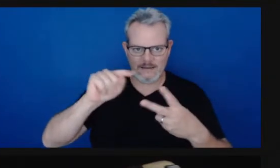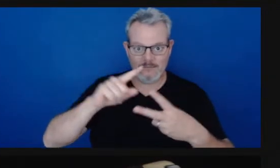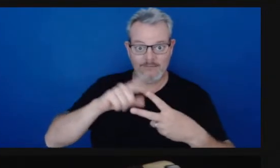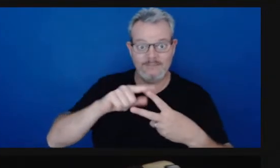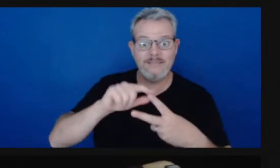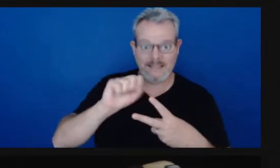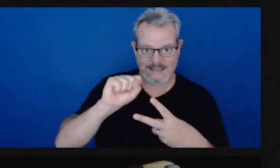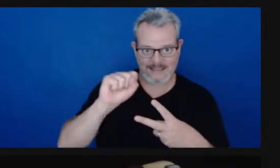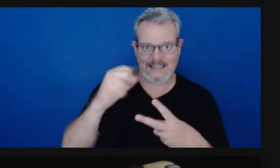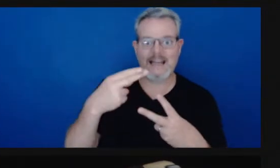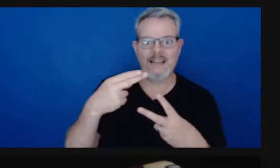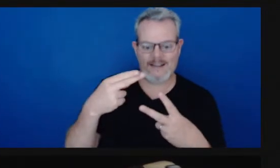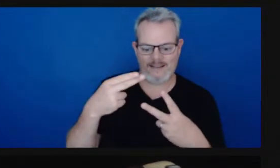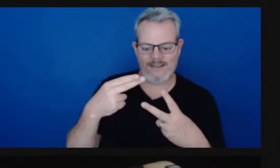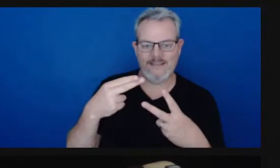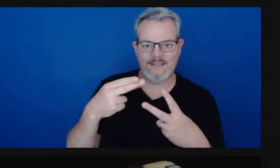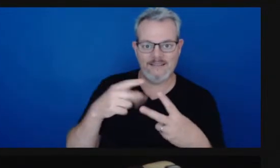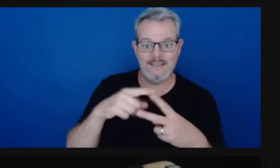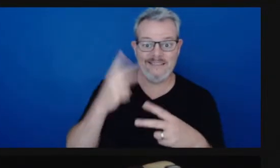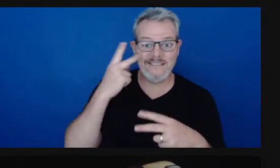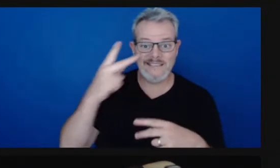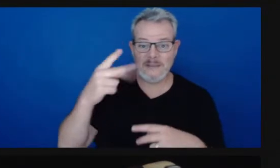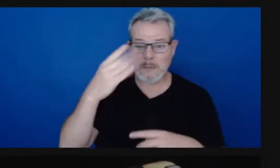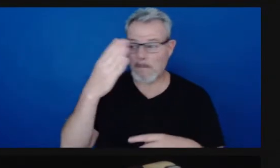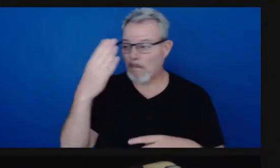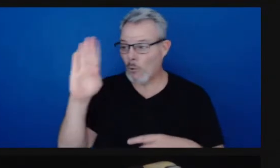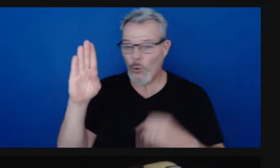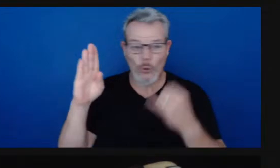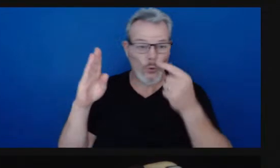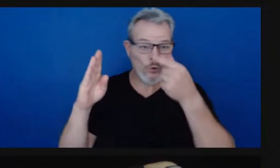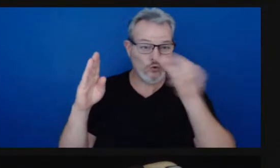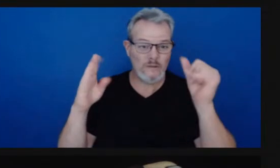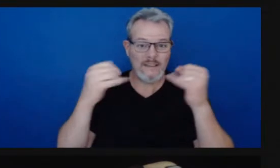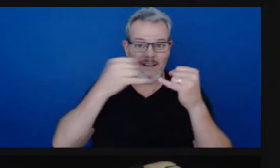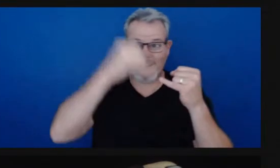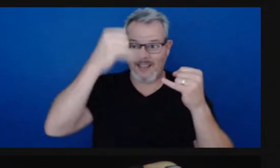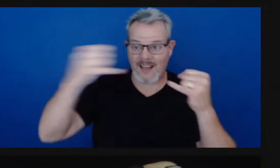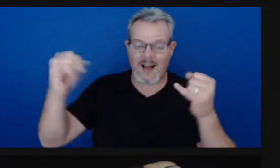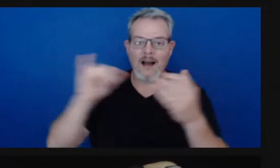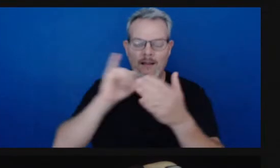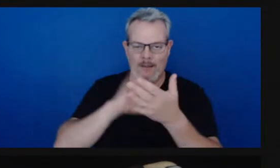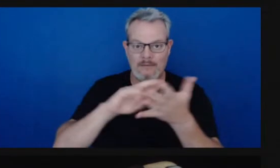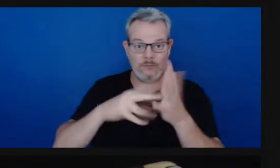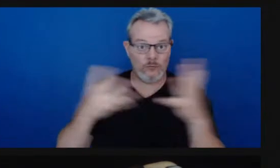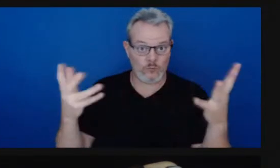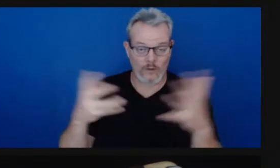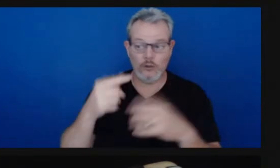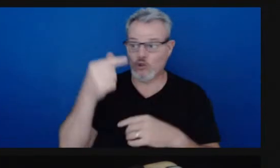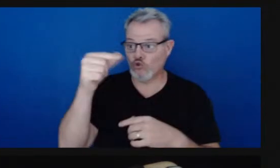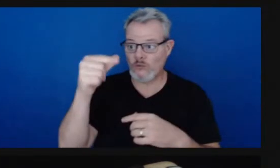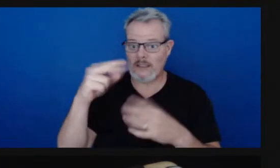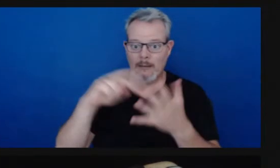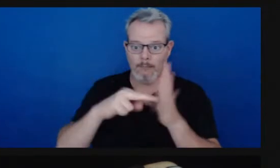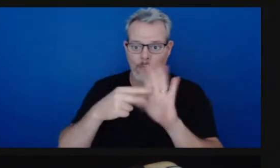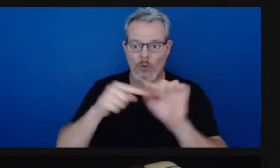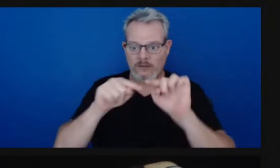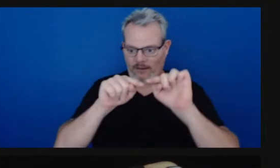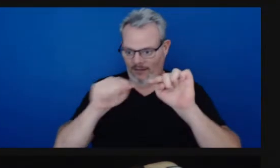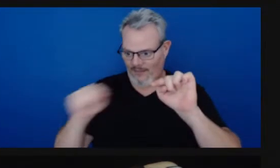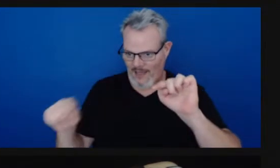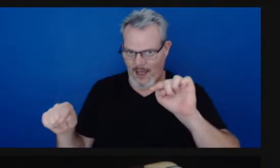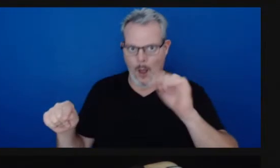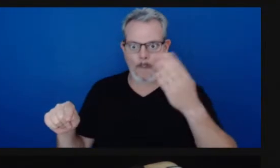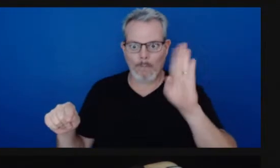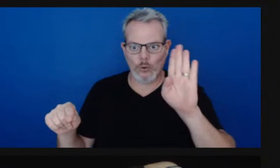tilt with green and blue lines. Just as a reminder, the green line is pointing this way, the blue line is pointing that